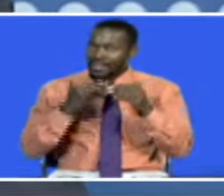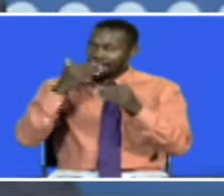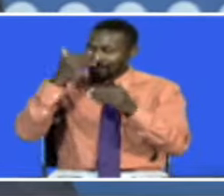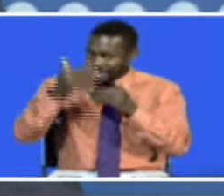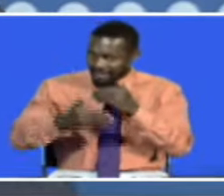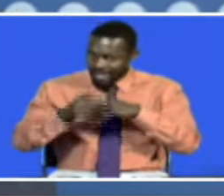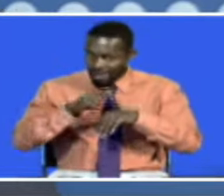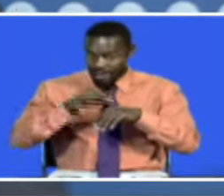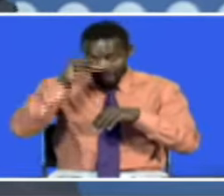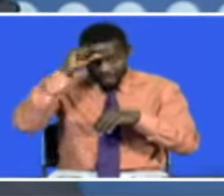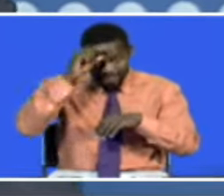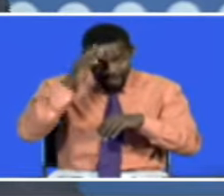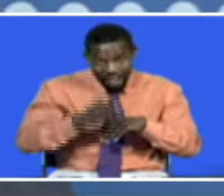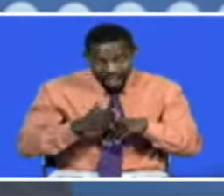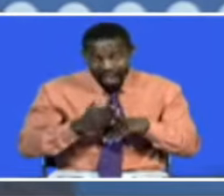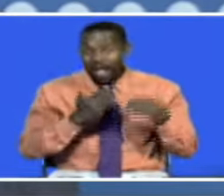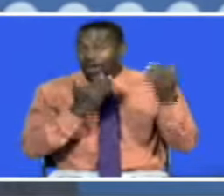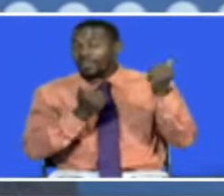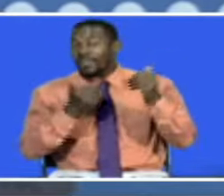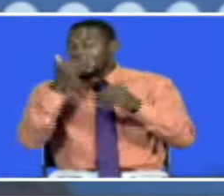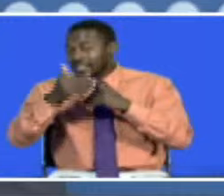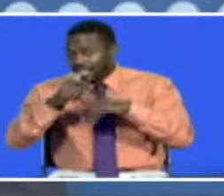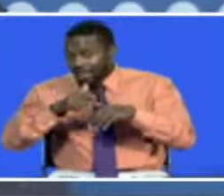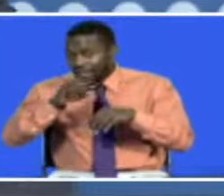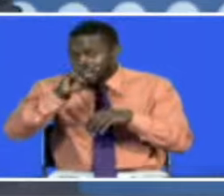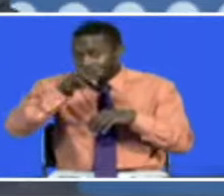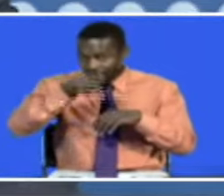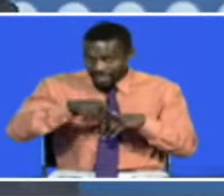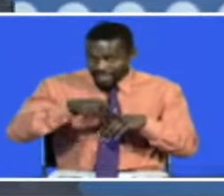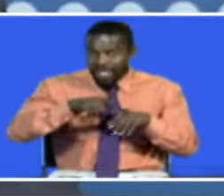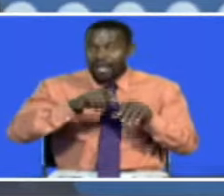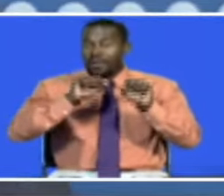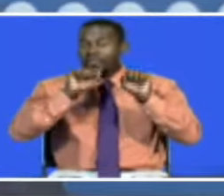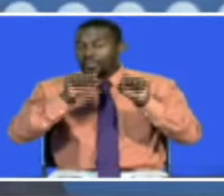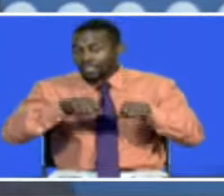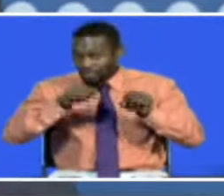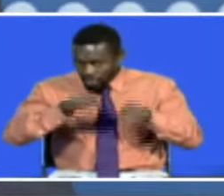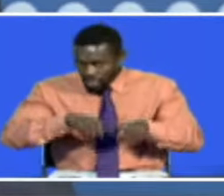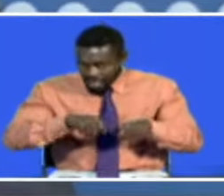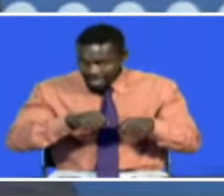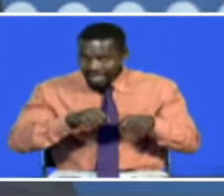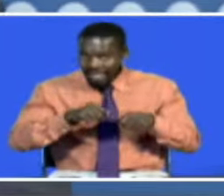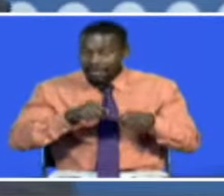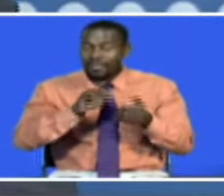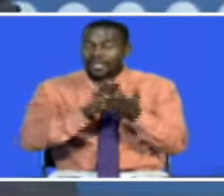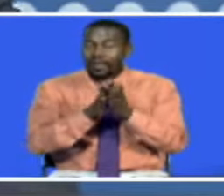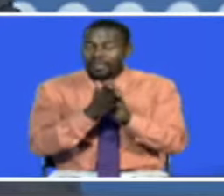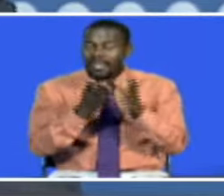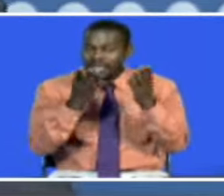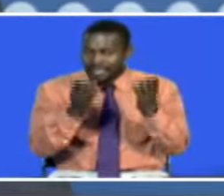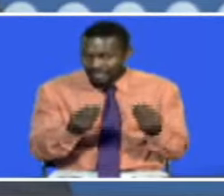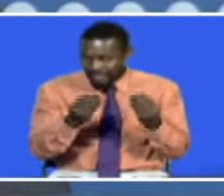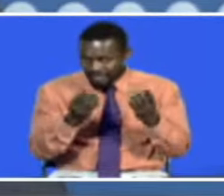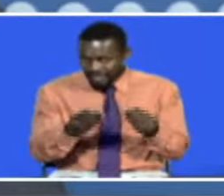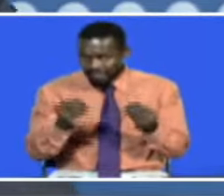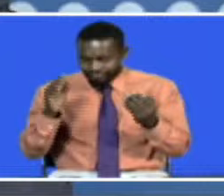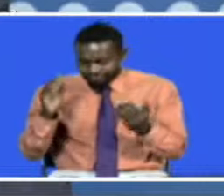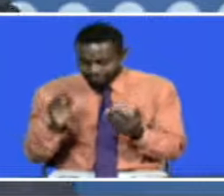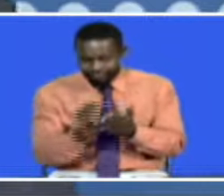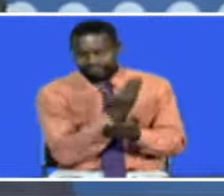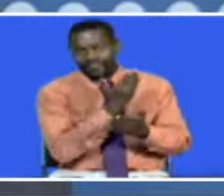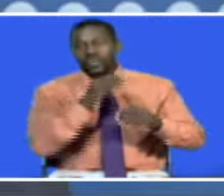governor. I hope the next day it's an MP. We should make it very easy to politically deal with